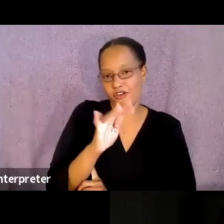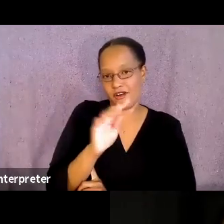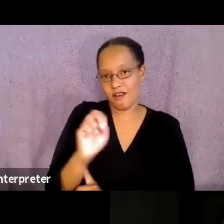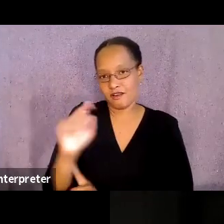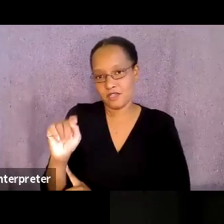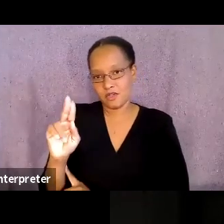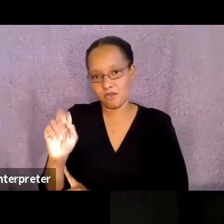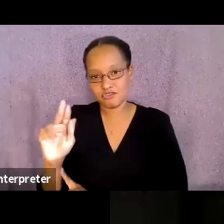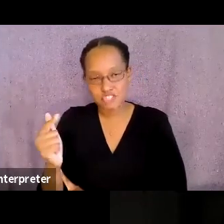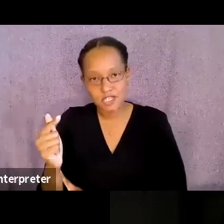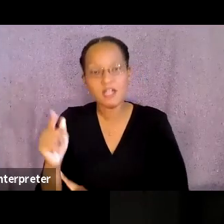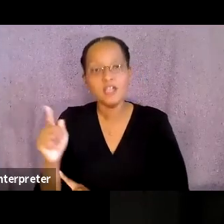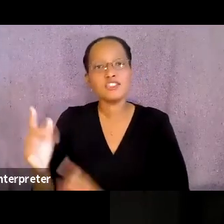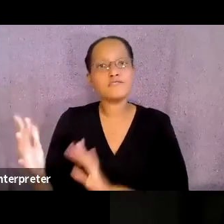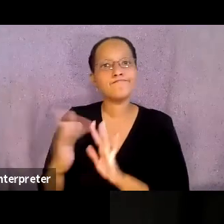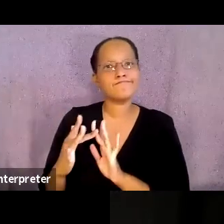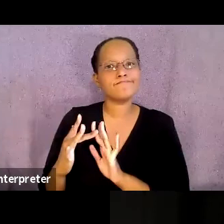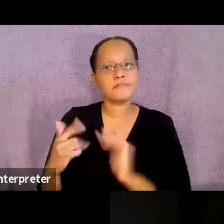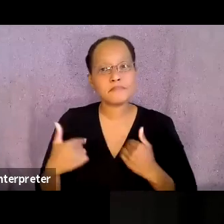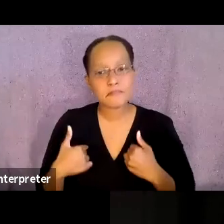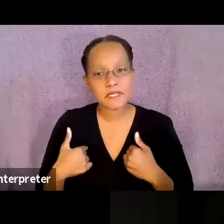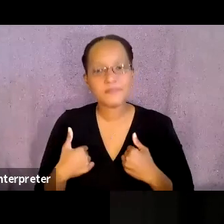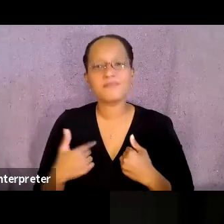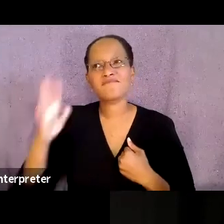me, I believe the summer of